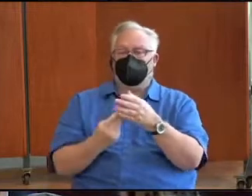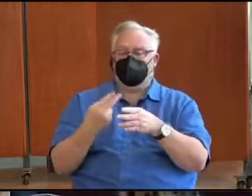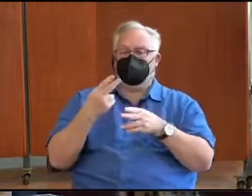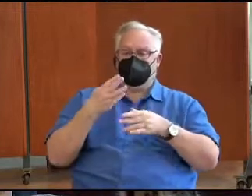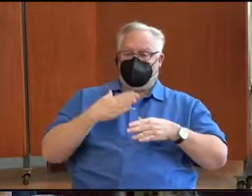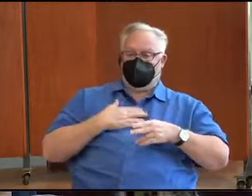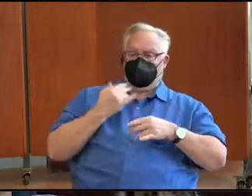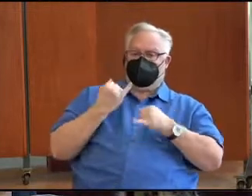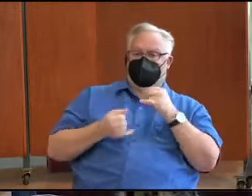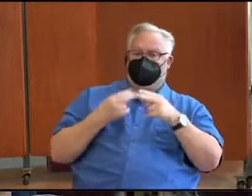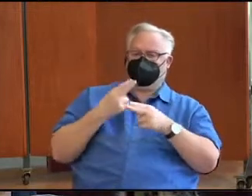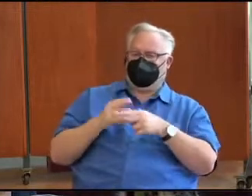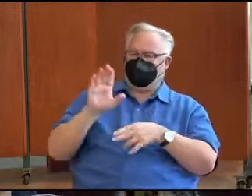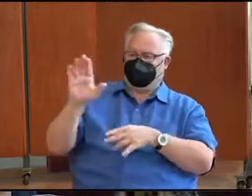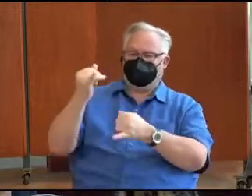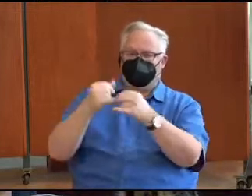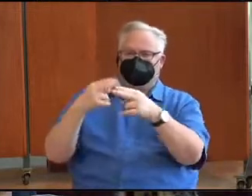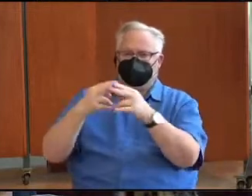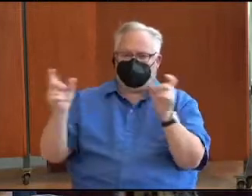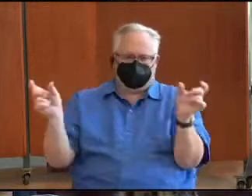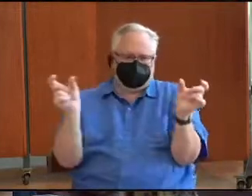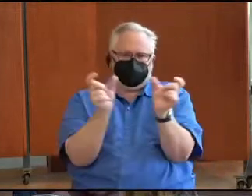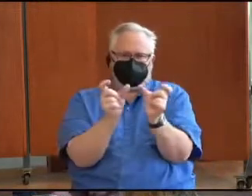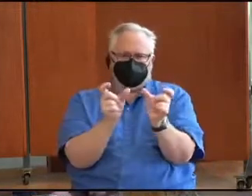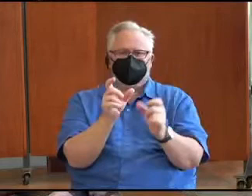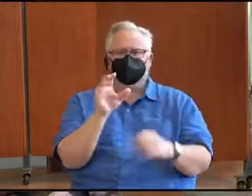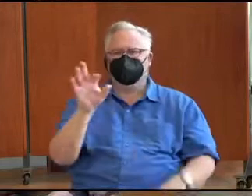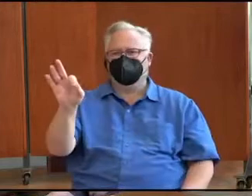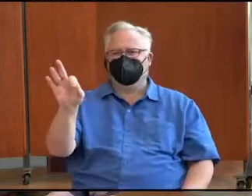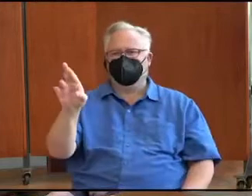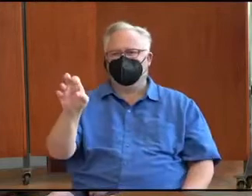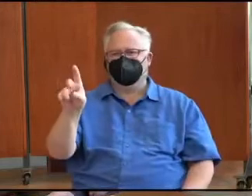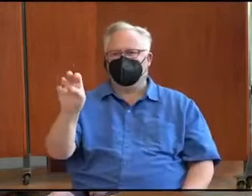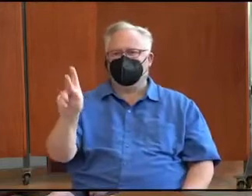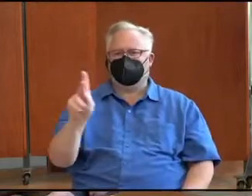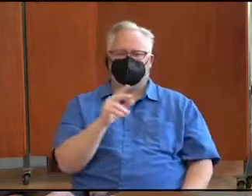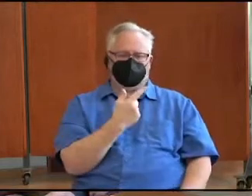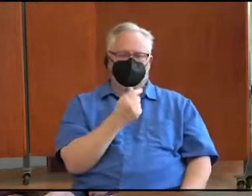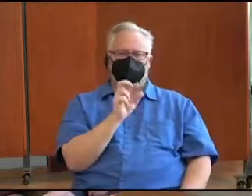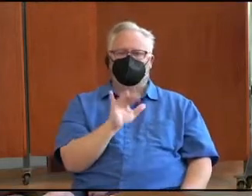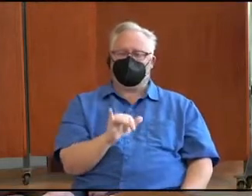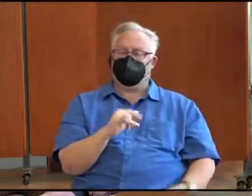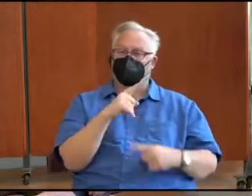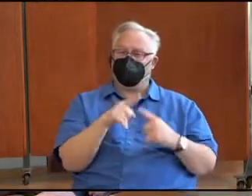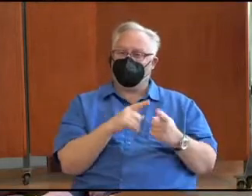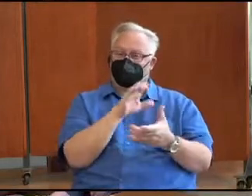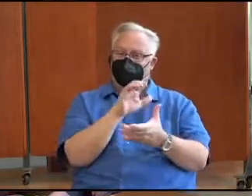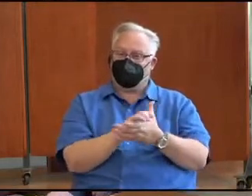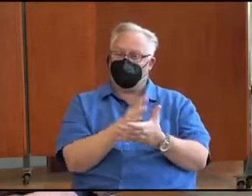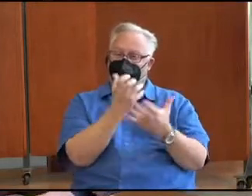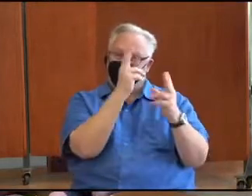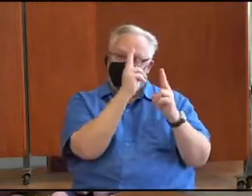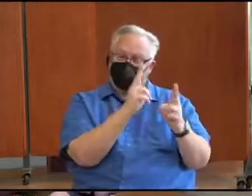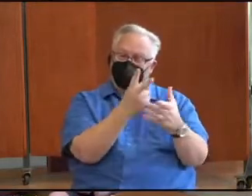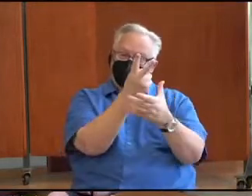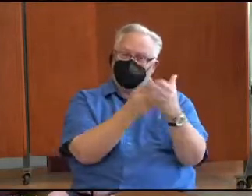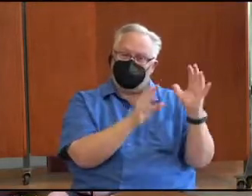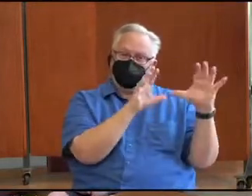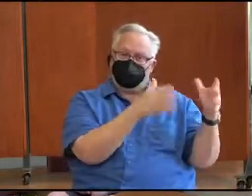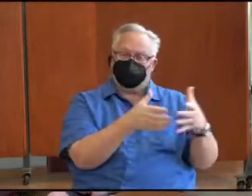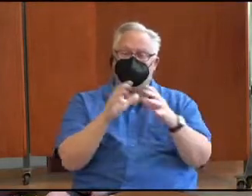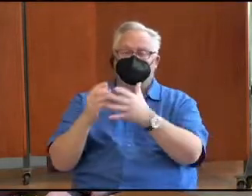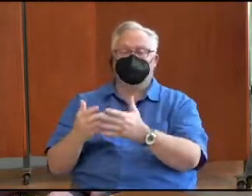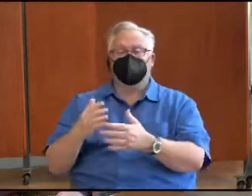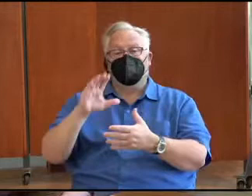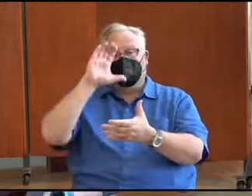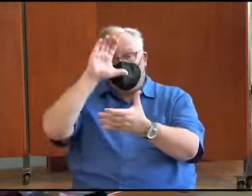be the Frederick Grays. We each wanted to honor both of our families as we got married. And so my husband, my son, and